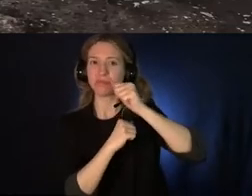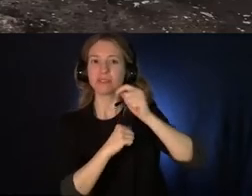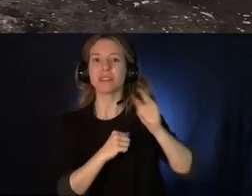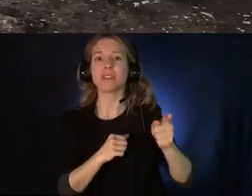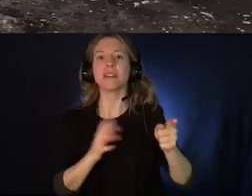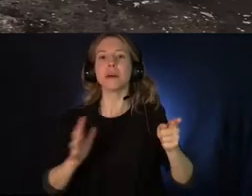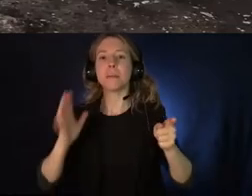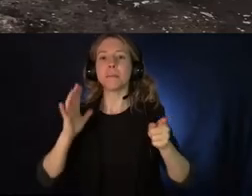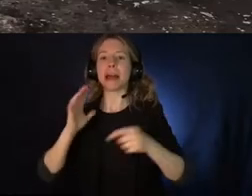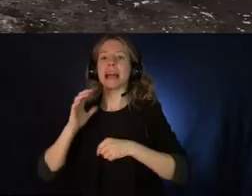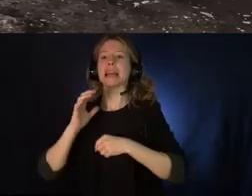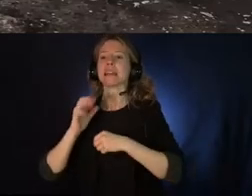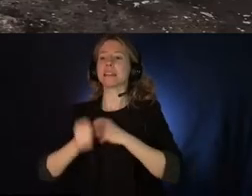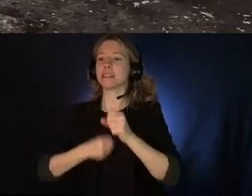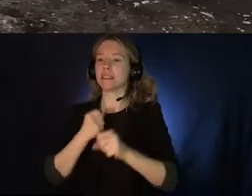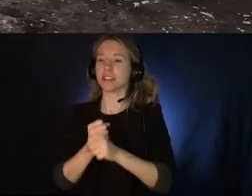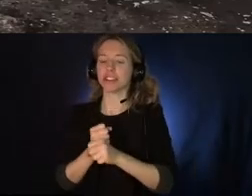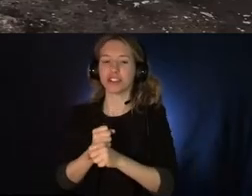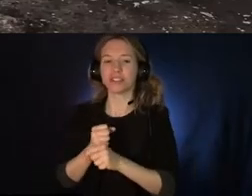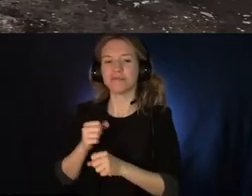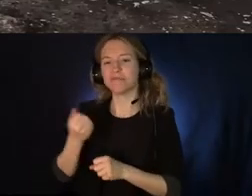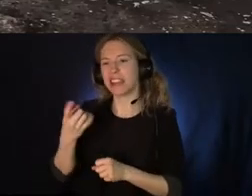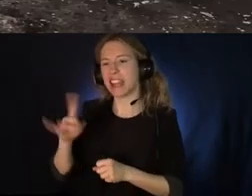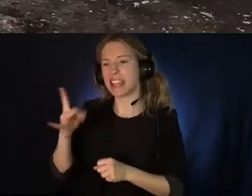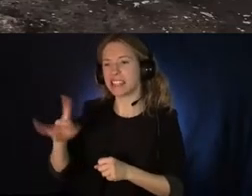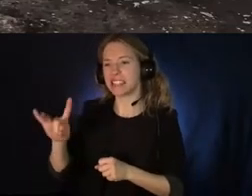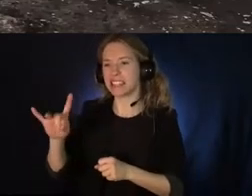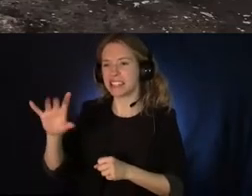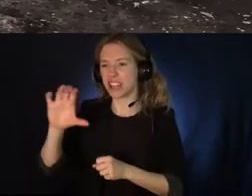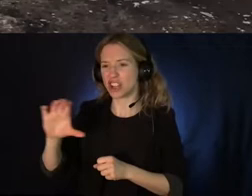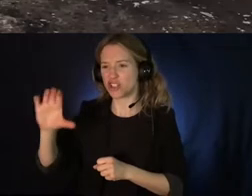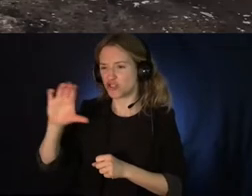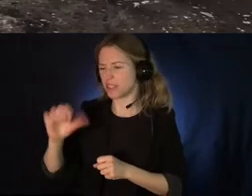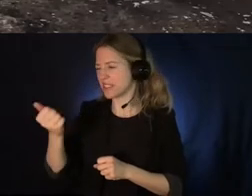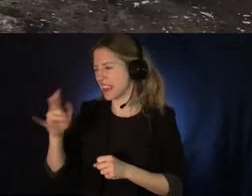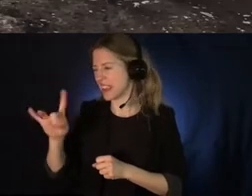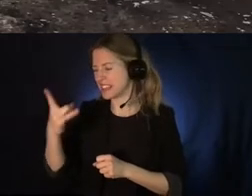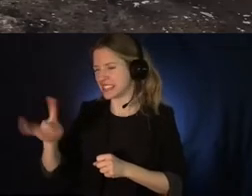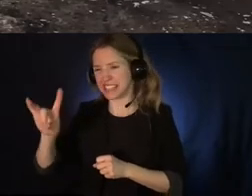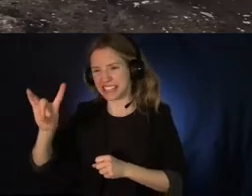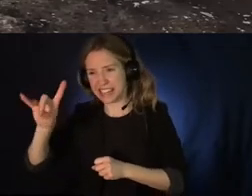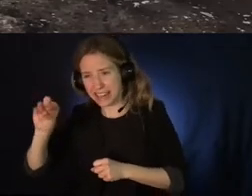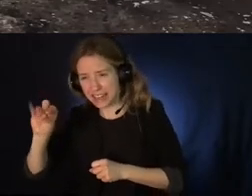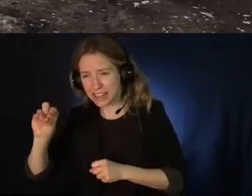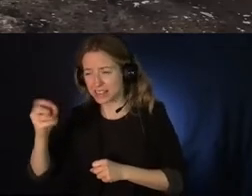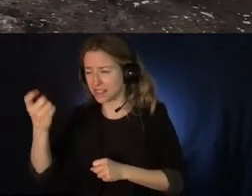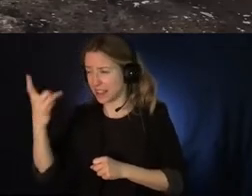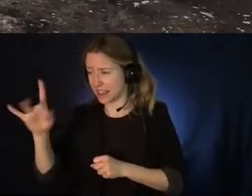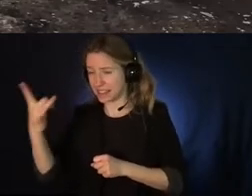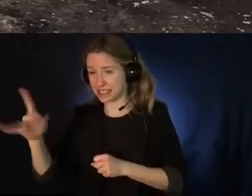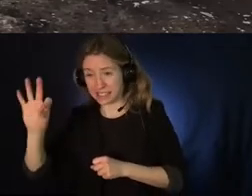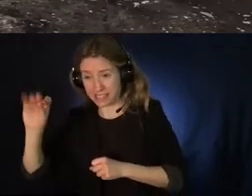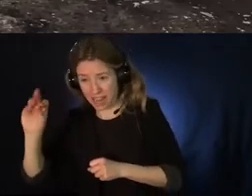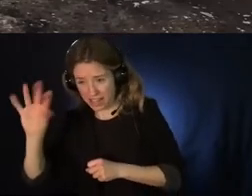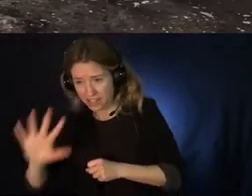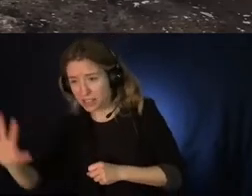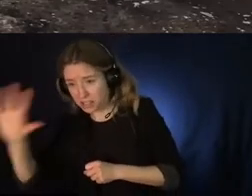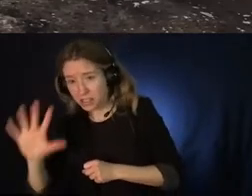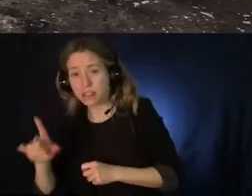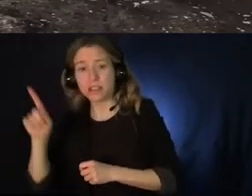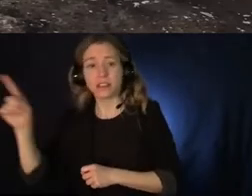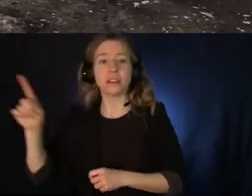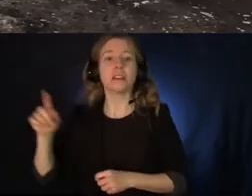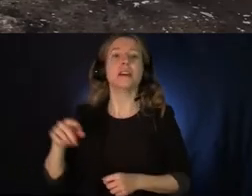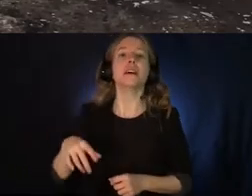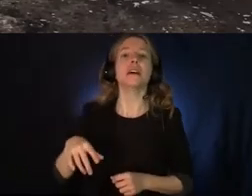he gave, in the late 1800s, he gave testimony to bearing witness to our last corn